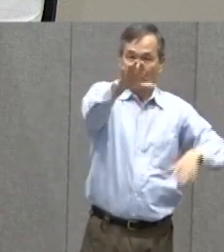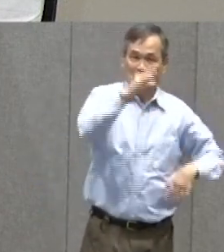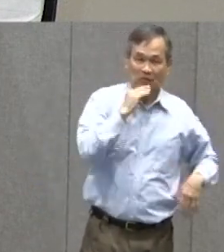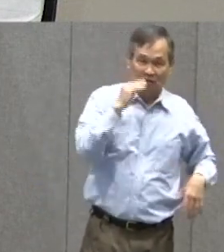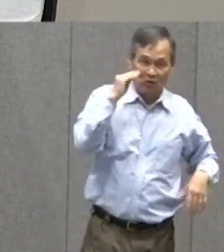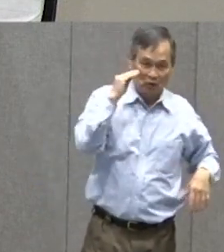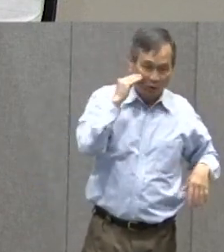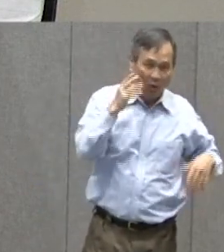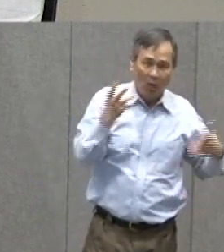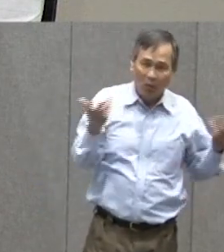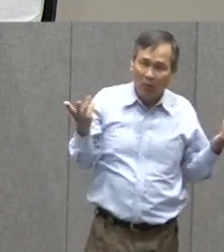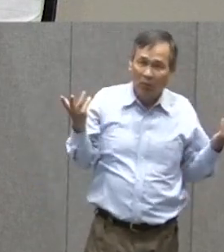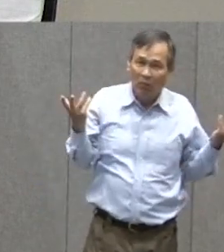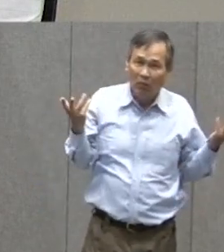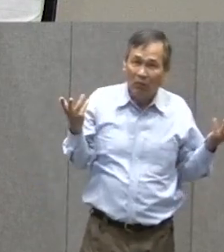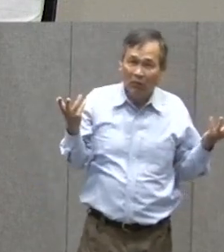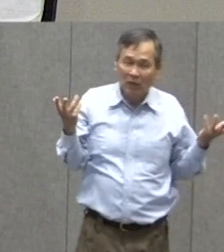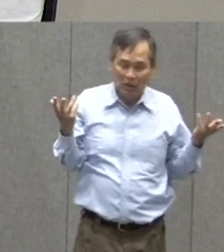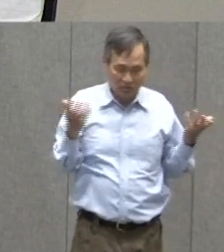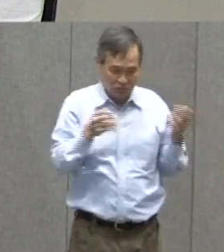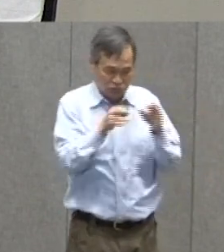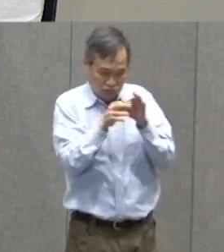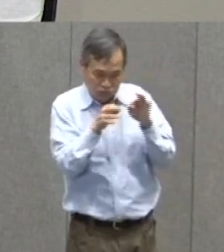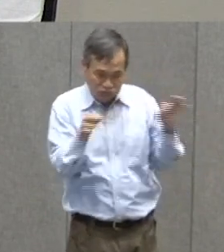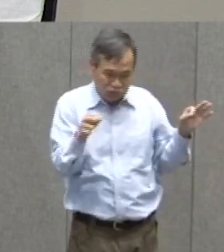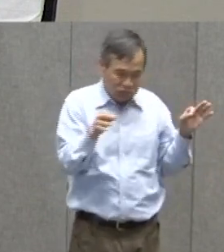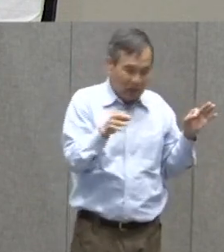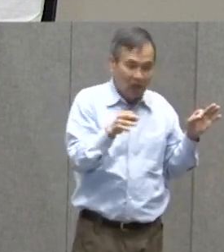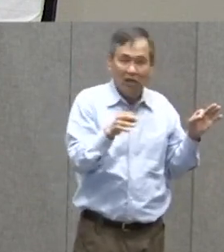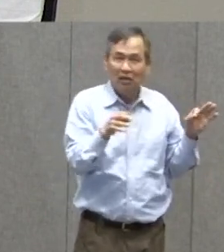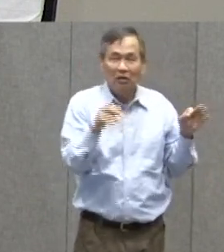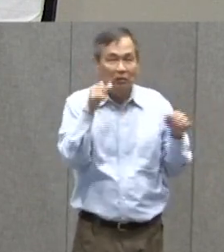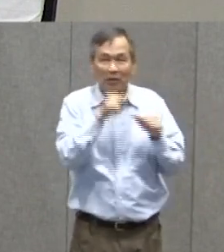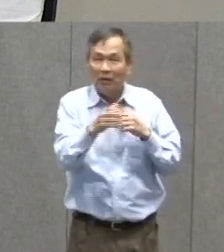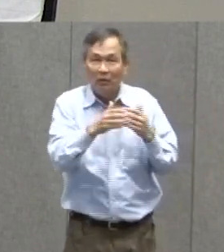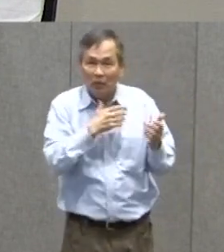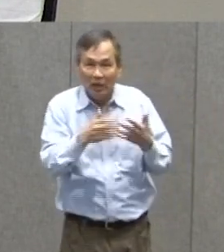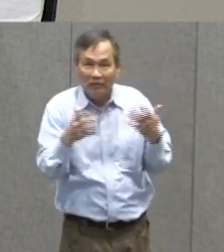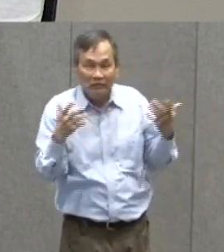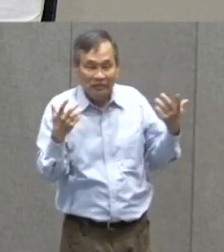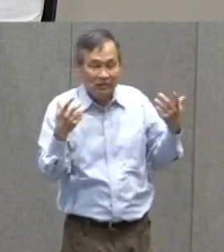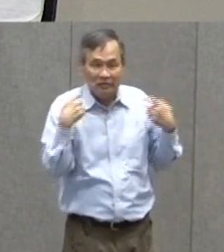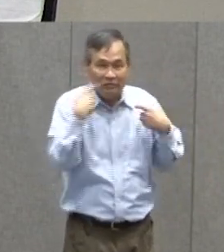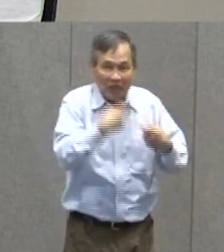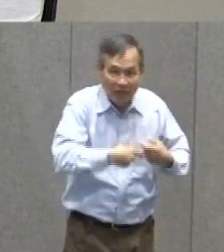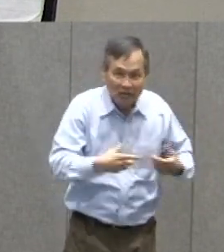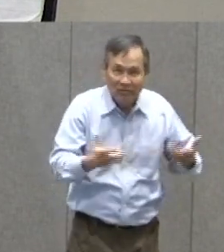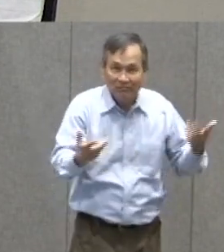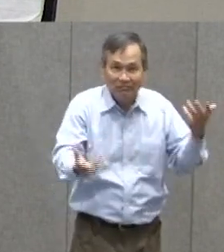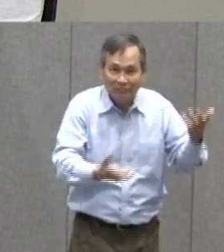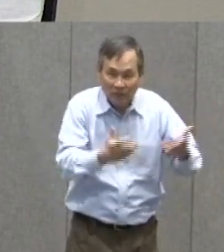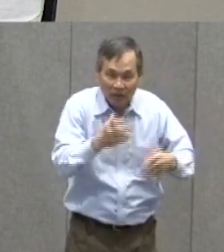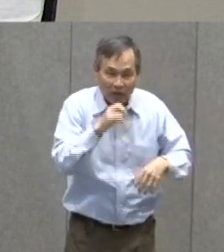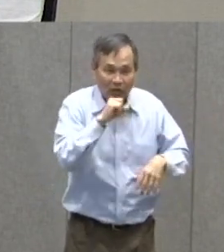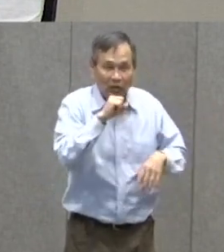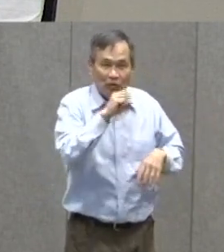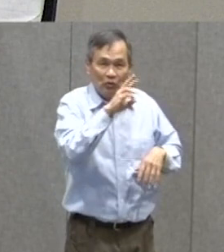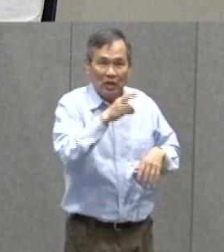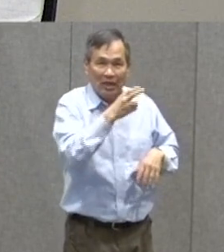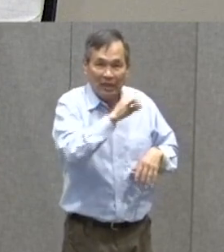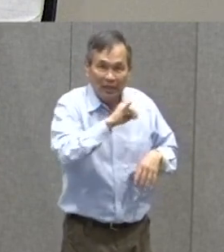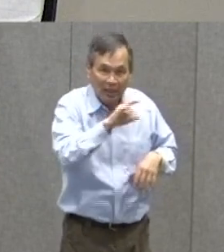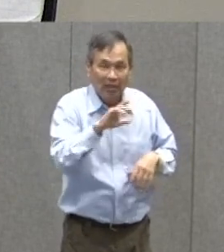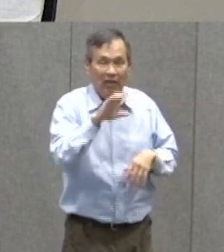want to write these questions in your home language. Remember, your home language could be Spanish, Swahili,